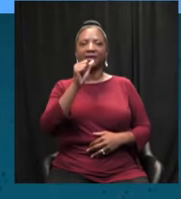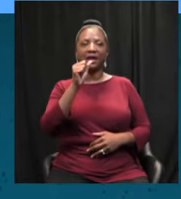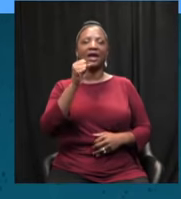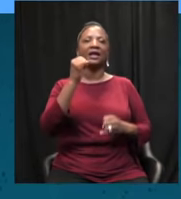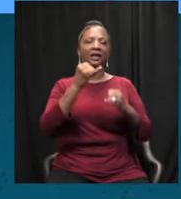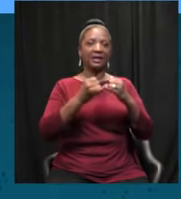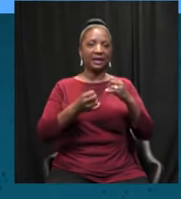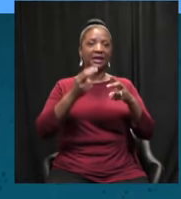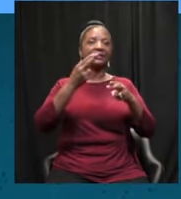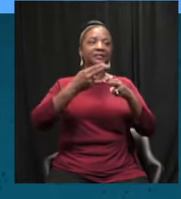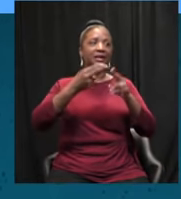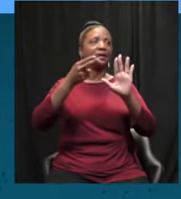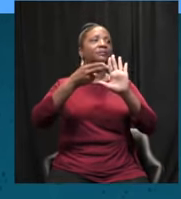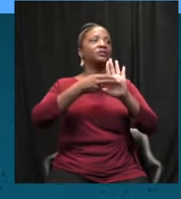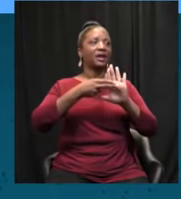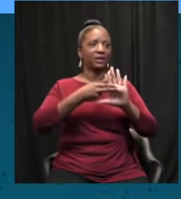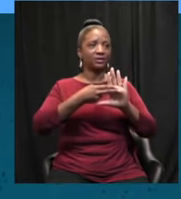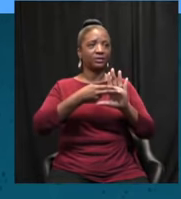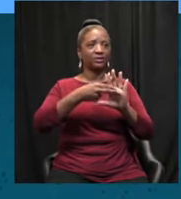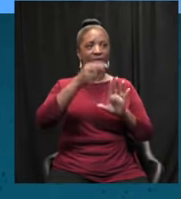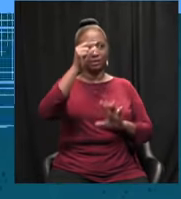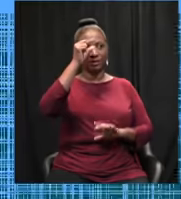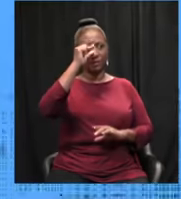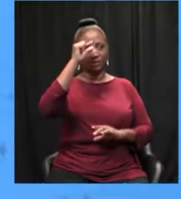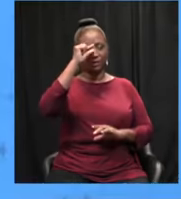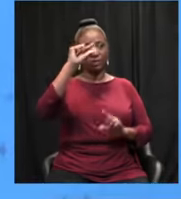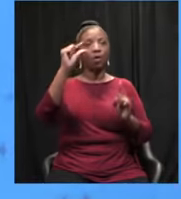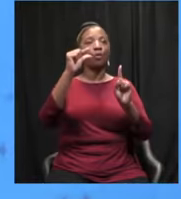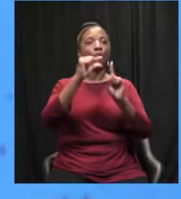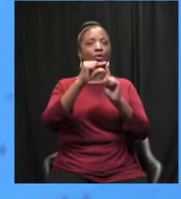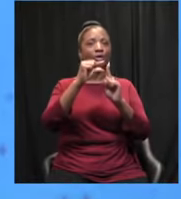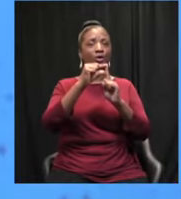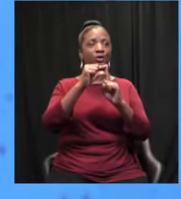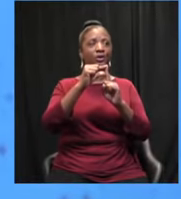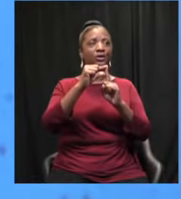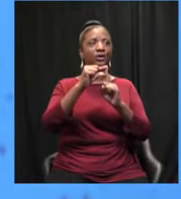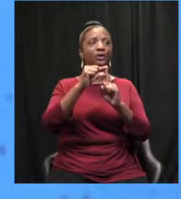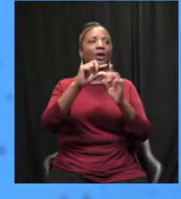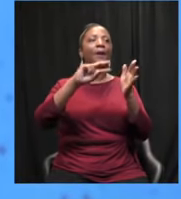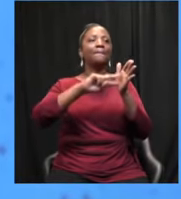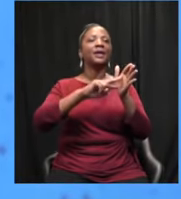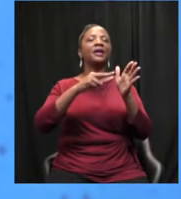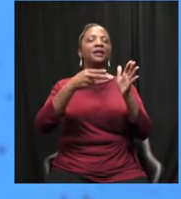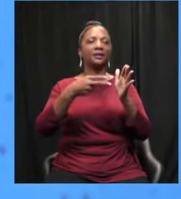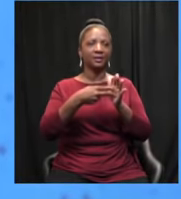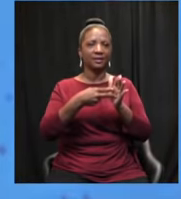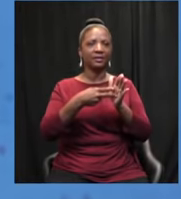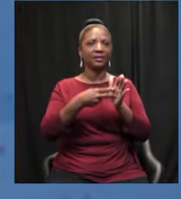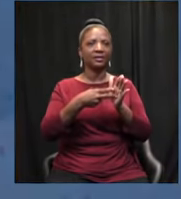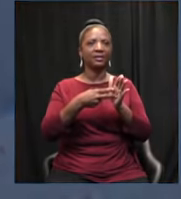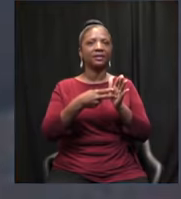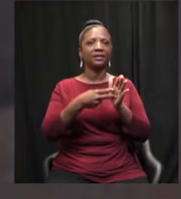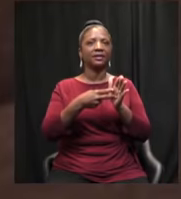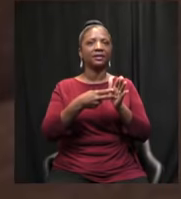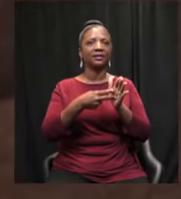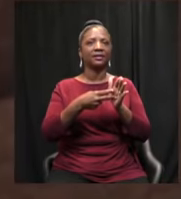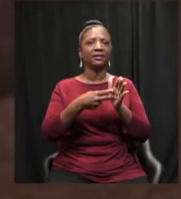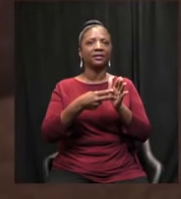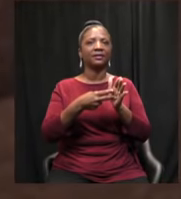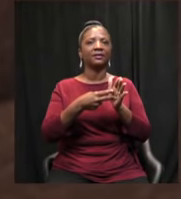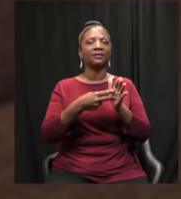from the Greek word Christos, this Christ. It translates a Hebrew word in the Old Testament where we get the word